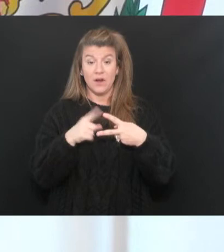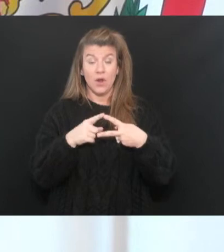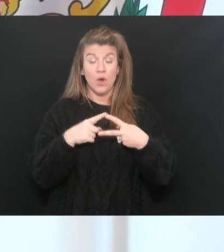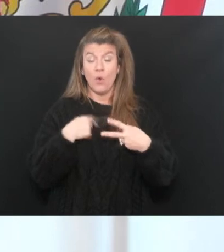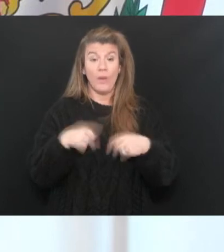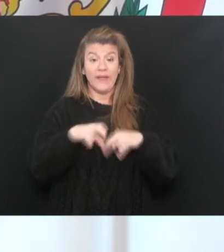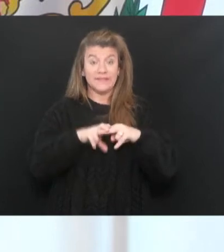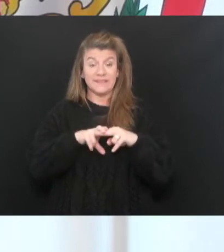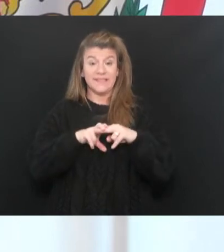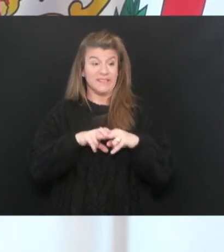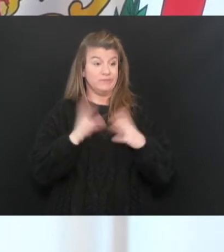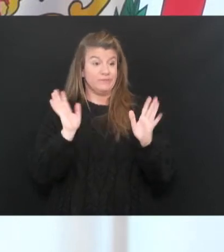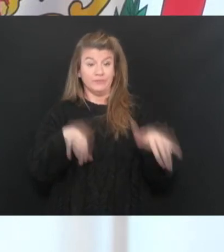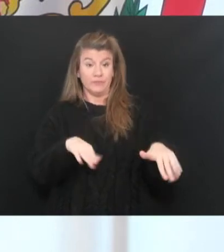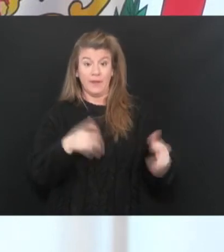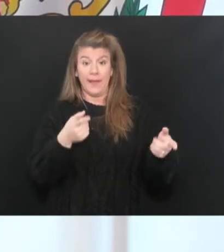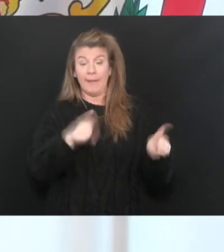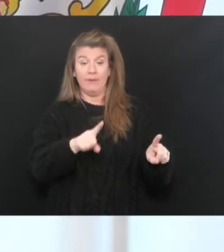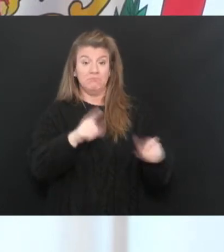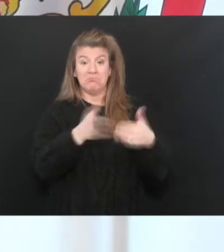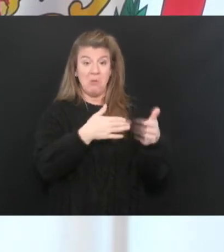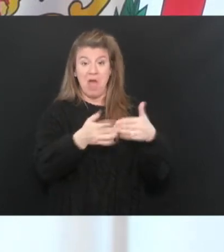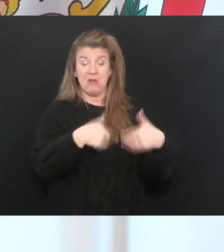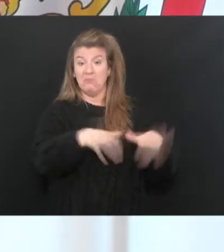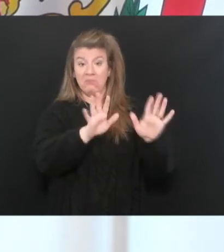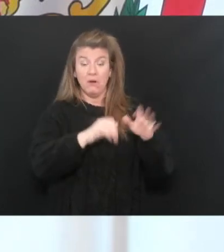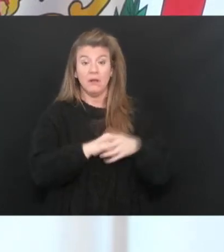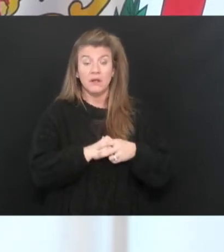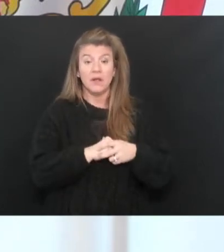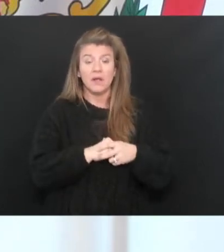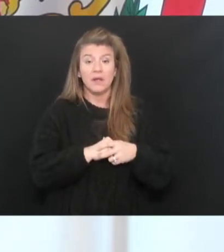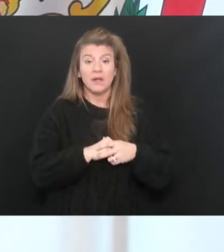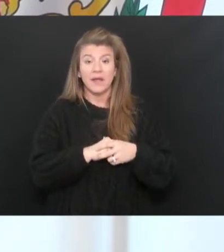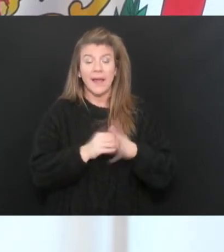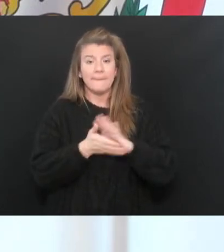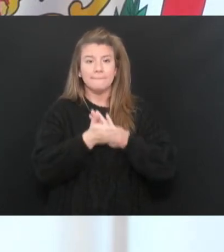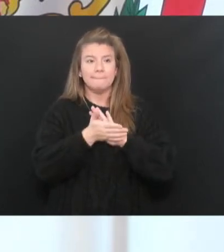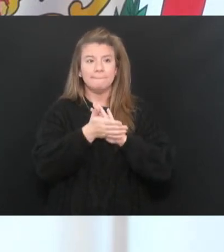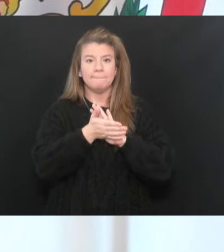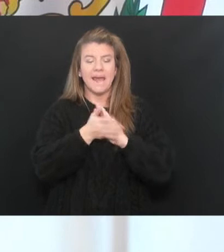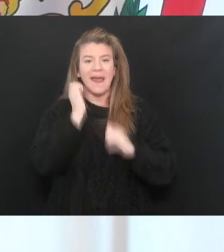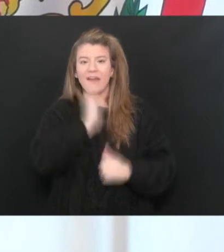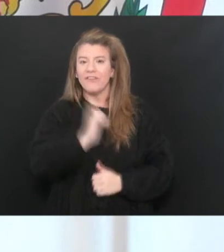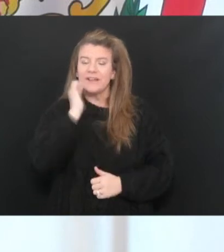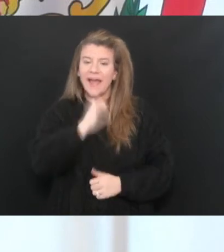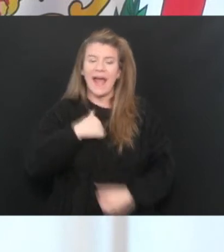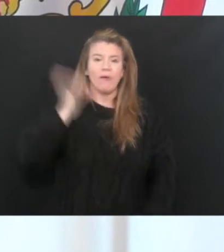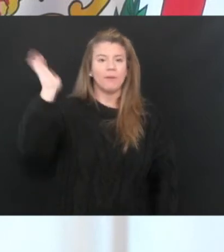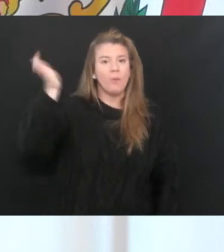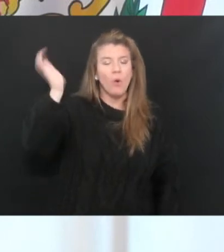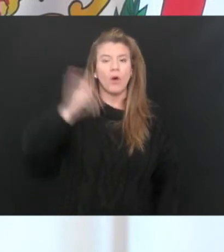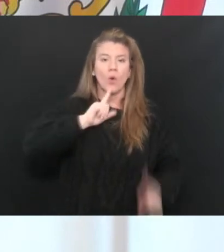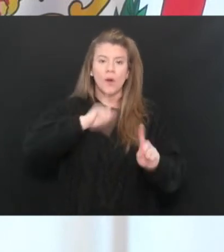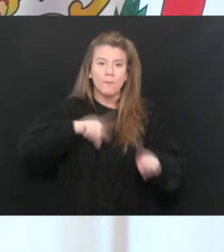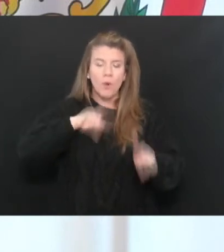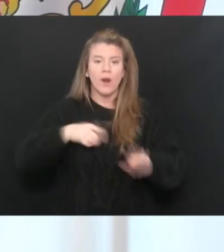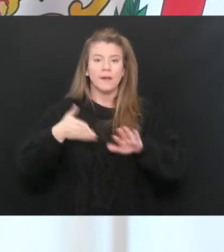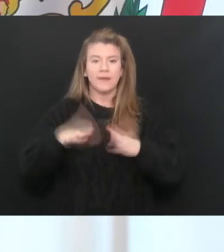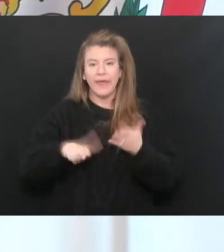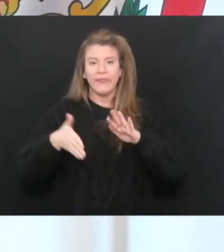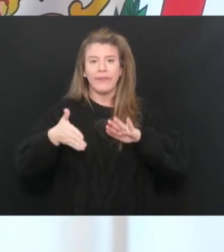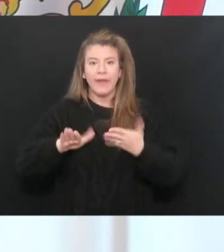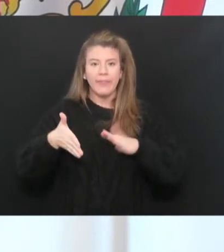back and let that go on and on and on, and absolutely me come to you every day and report death after death after